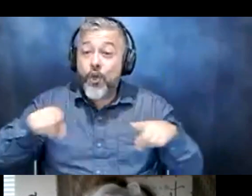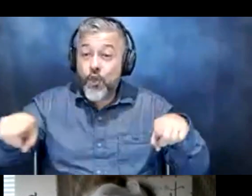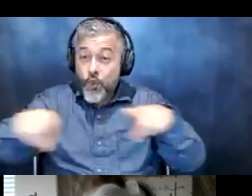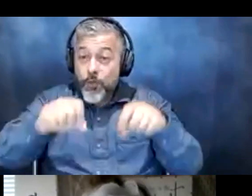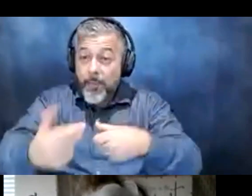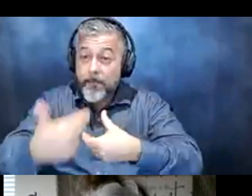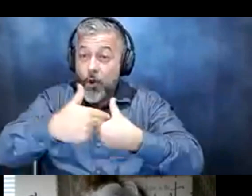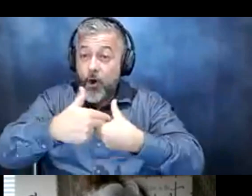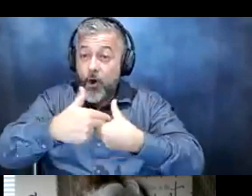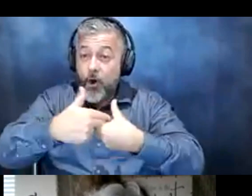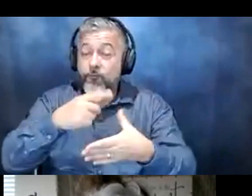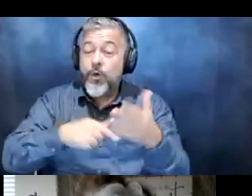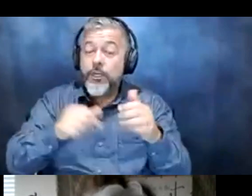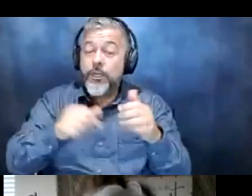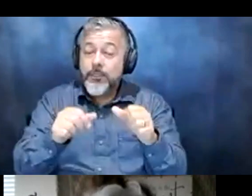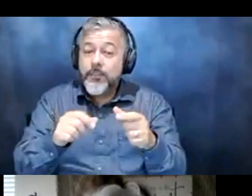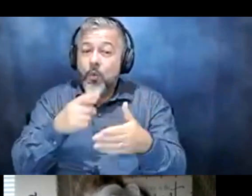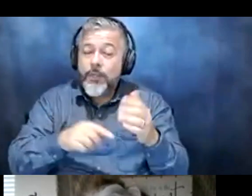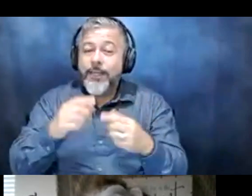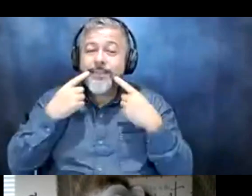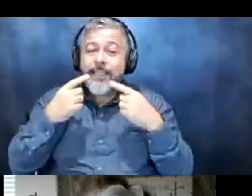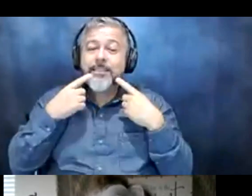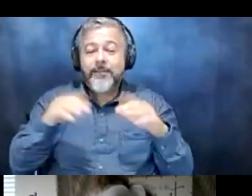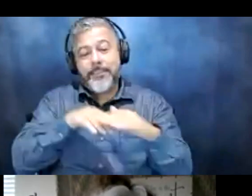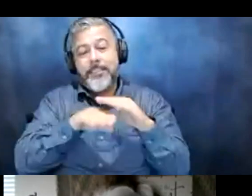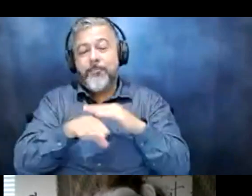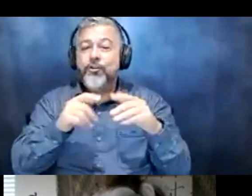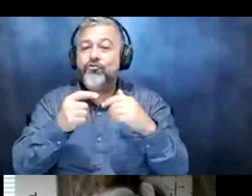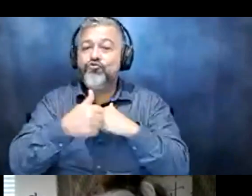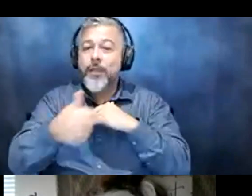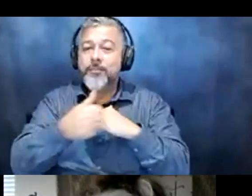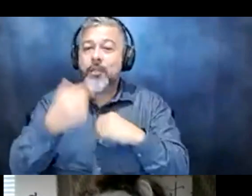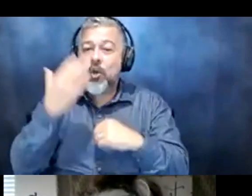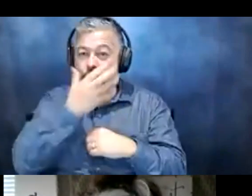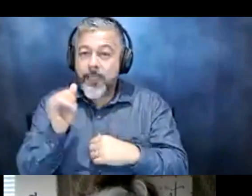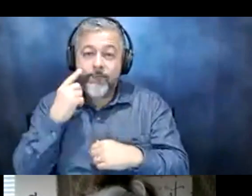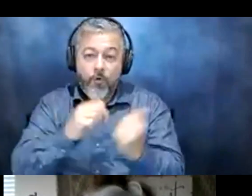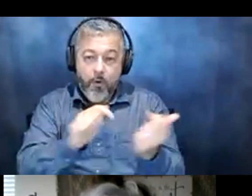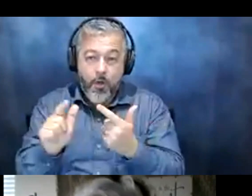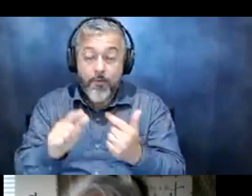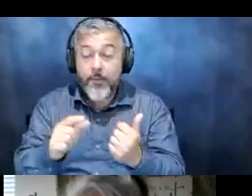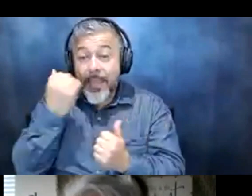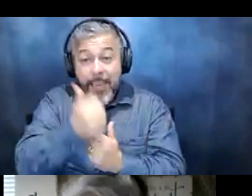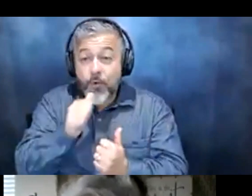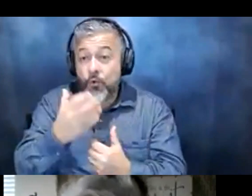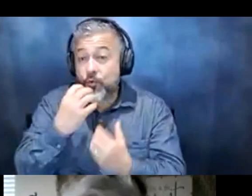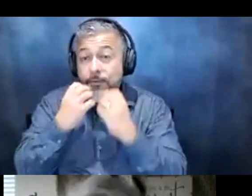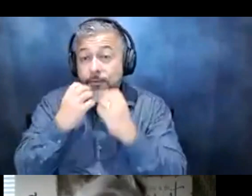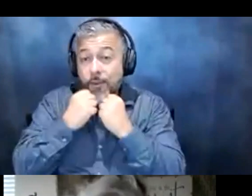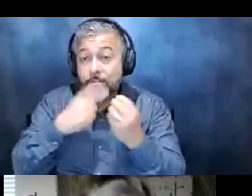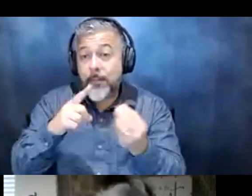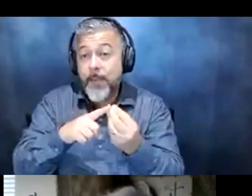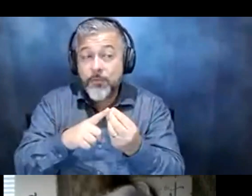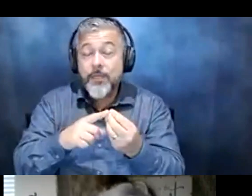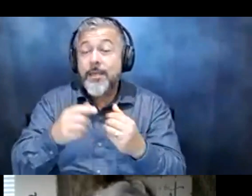shaping what accessible transit looks like for all. We would like to invite anyone who cares about accessible transportation, and it should be each and